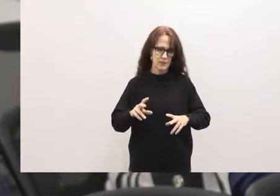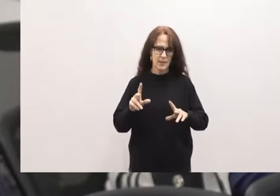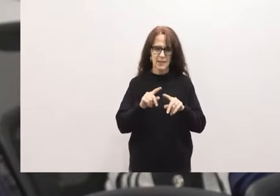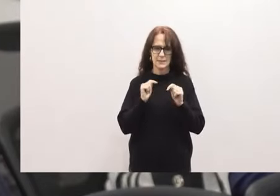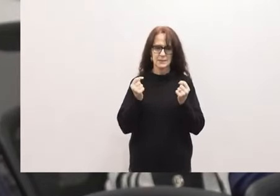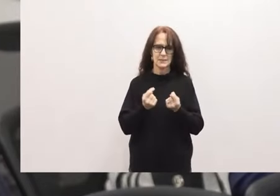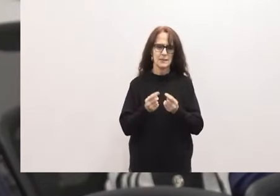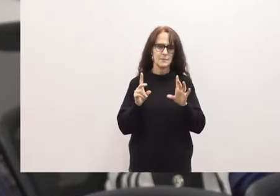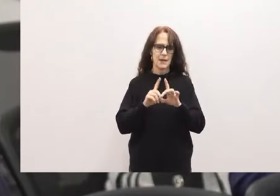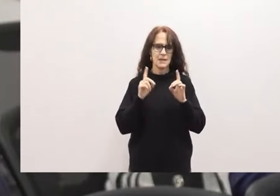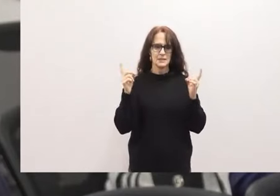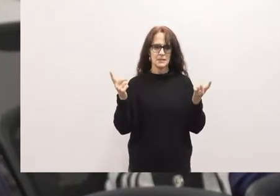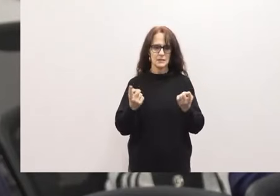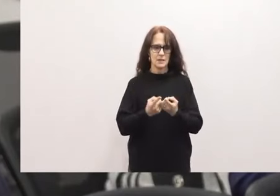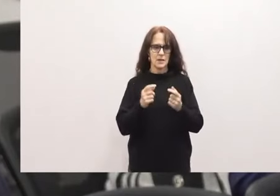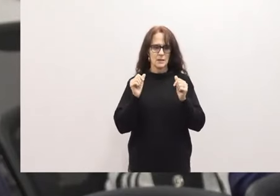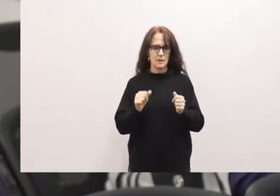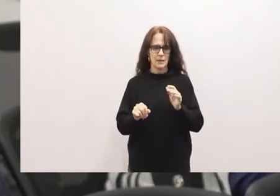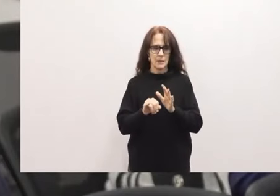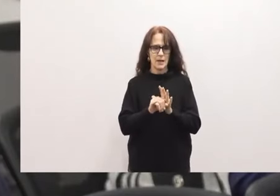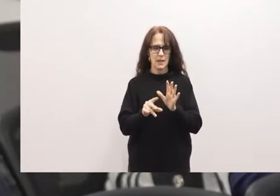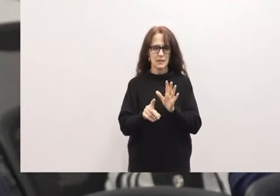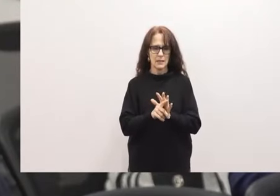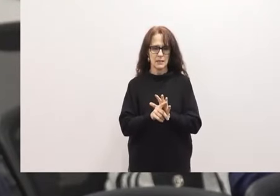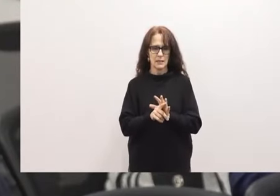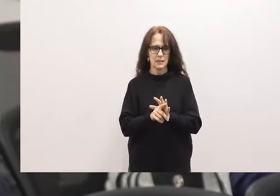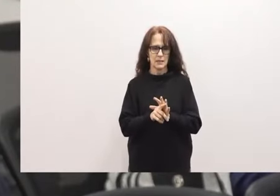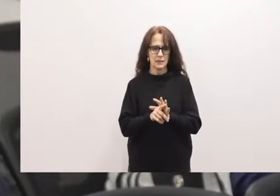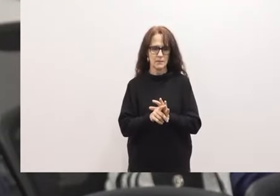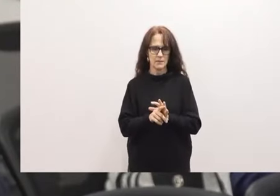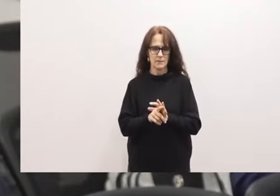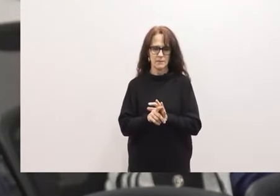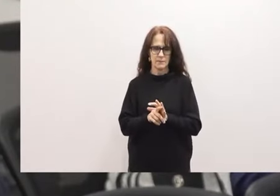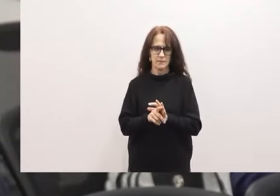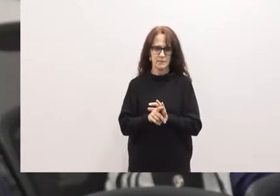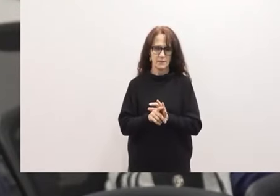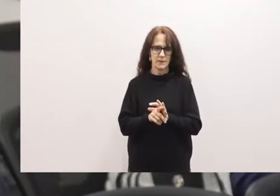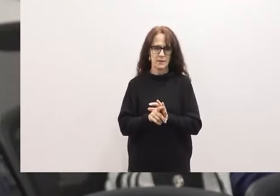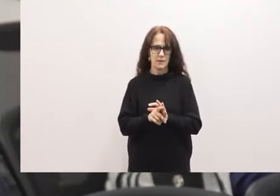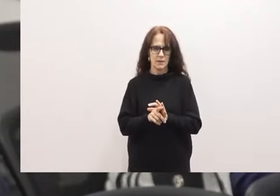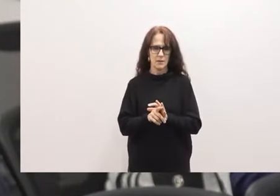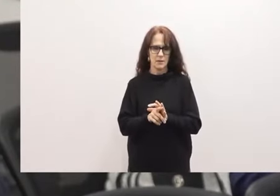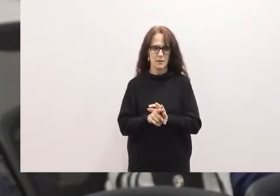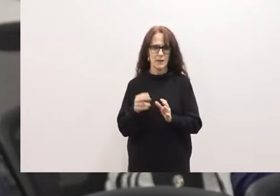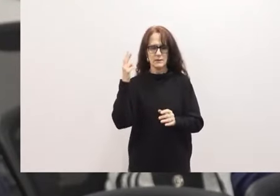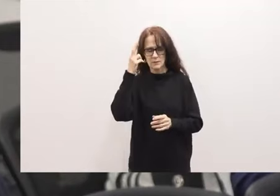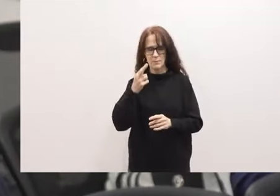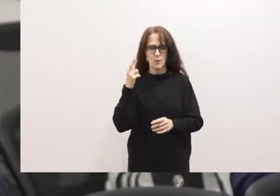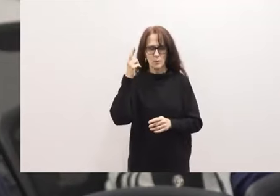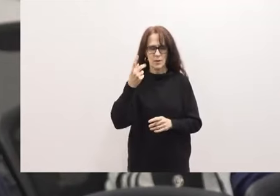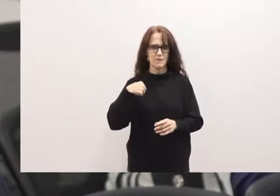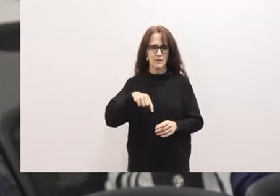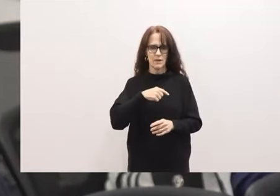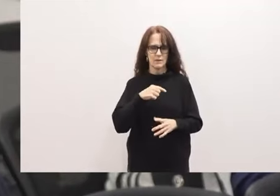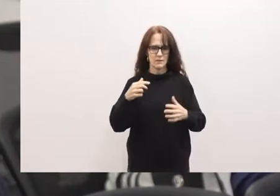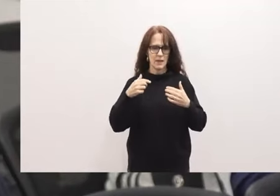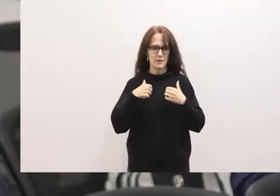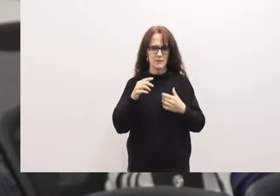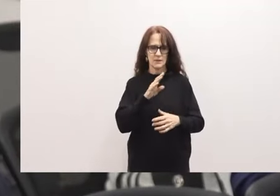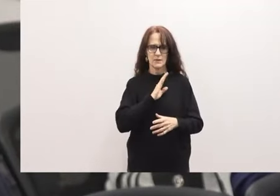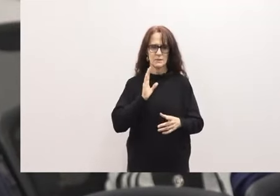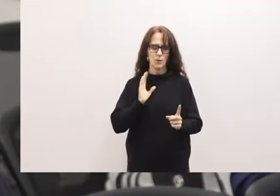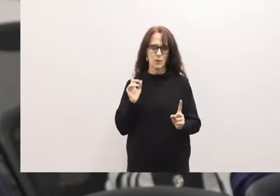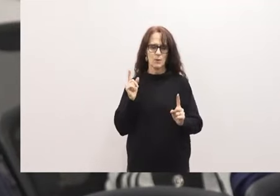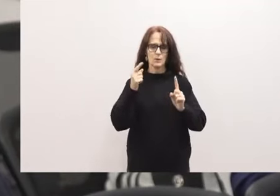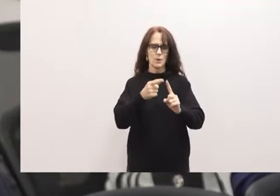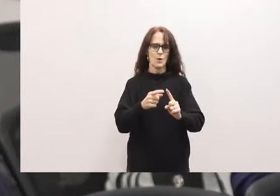as a district, and being able to identify. And that is actually the purpose of us having these board goals, to be